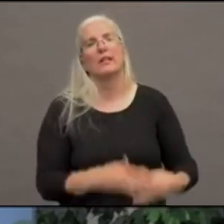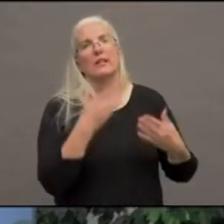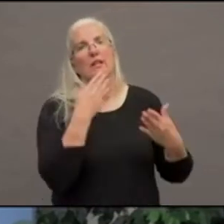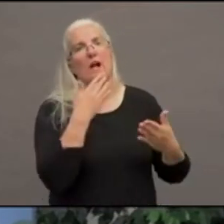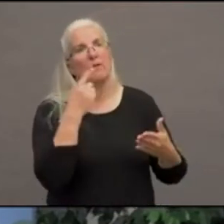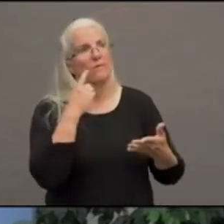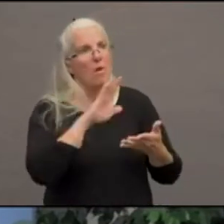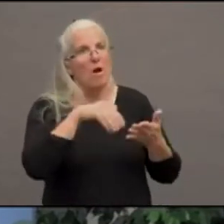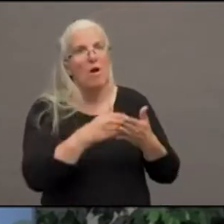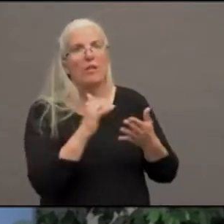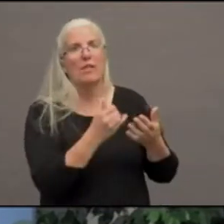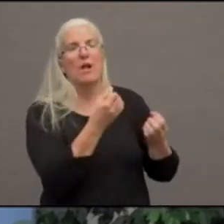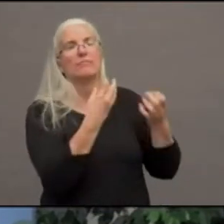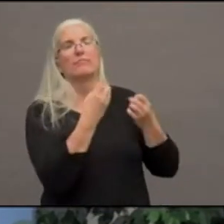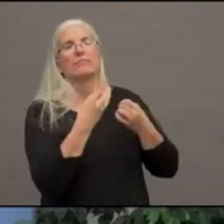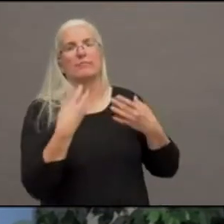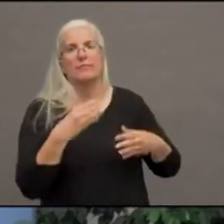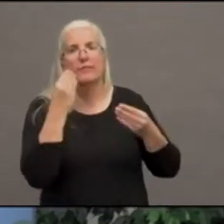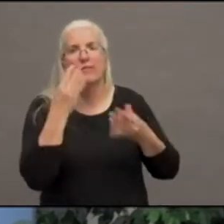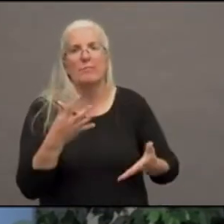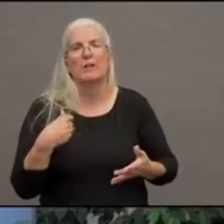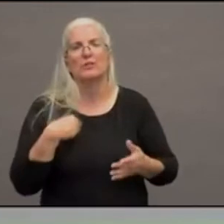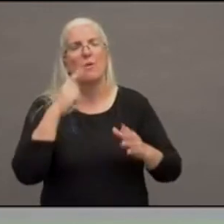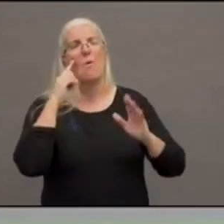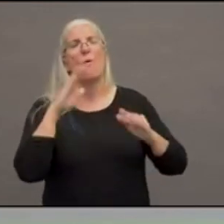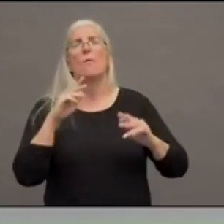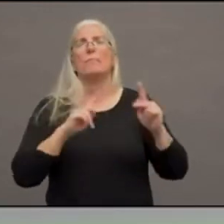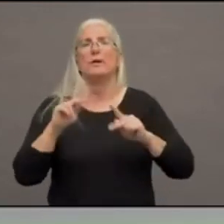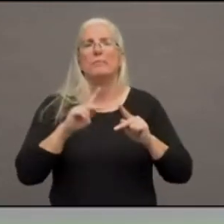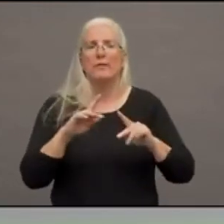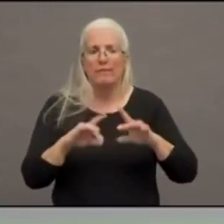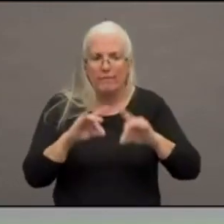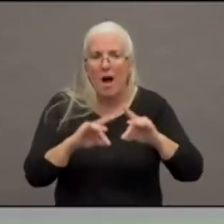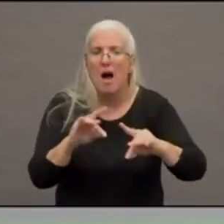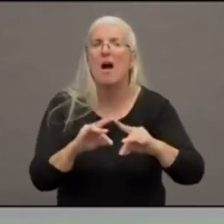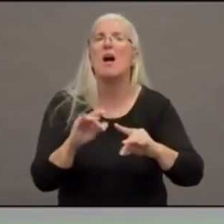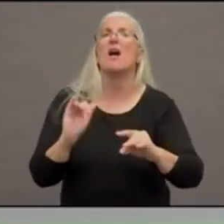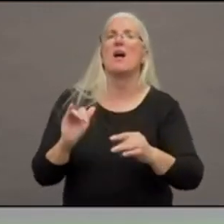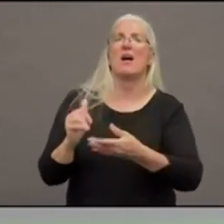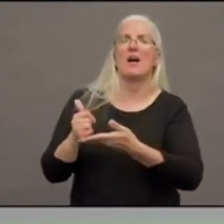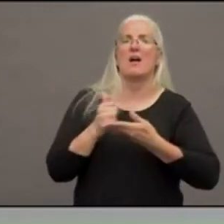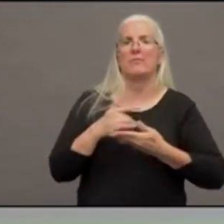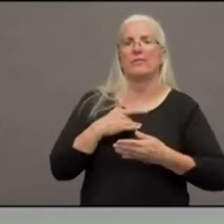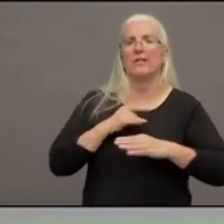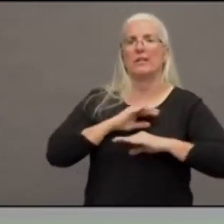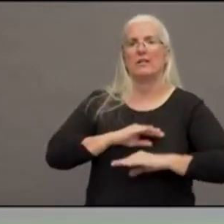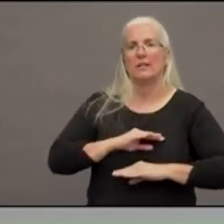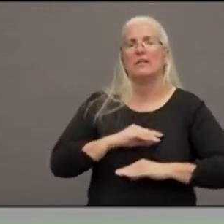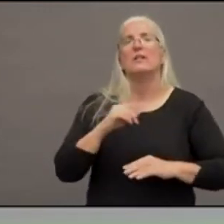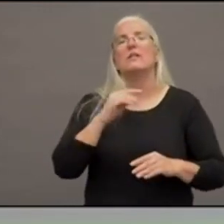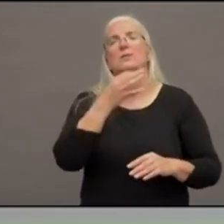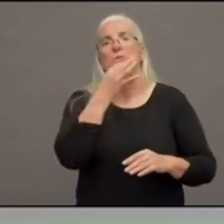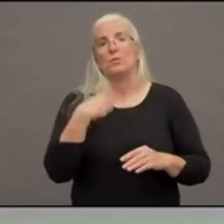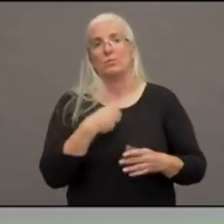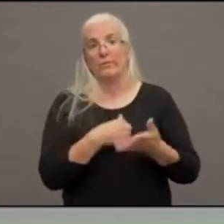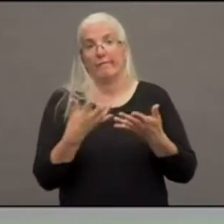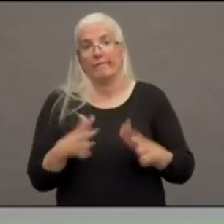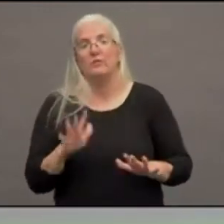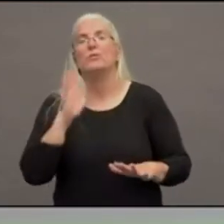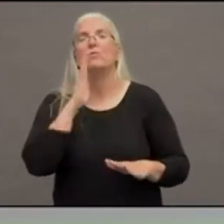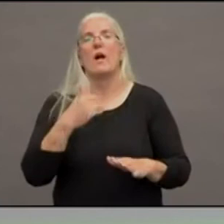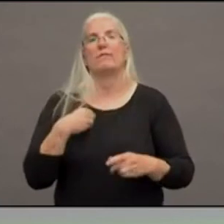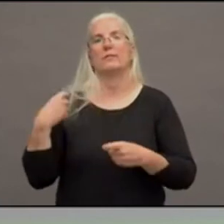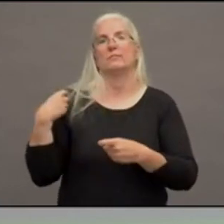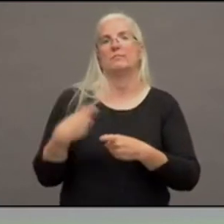there's a Spanish language Facebook Live that is coming up right after this. We also will have another Facebook Live